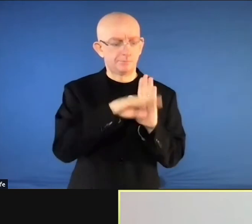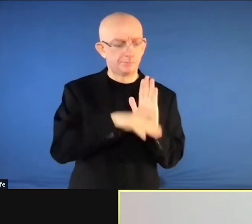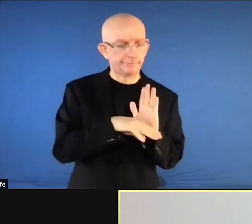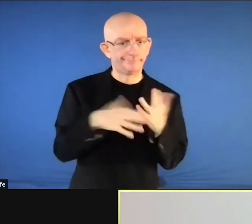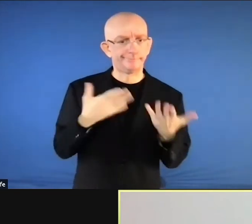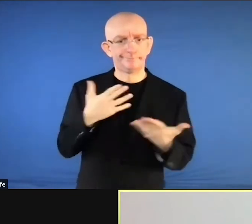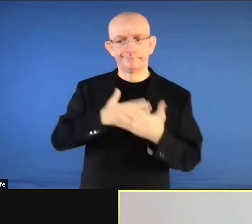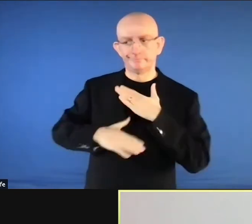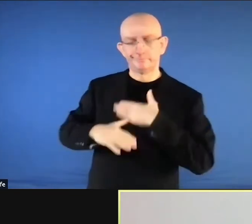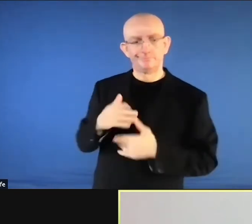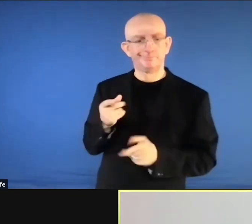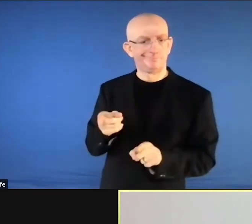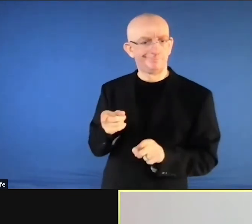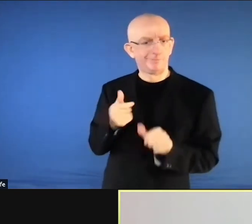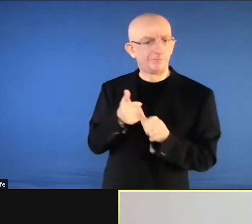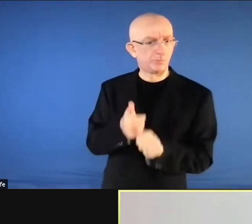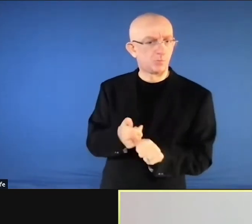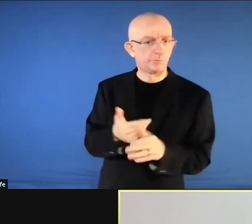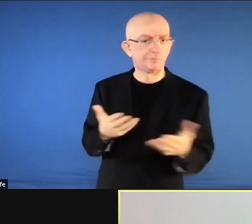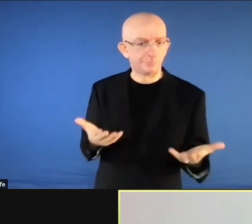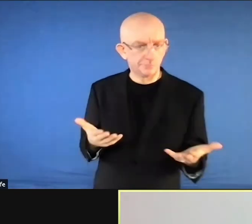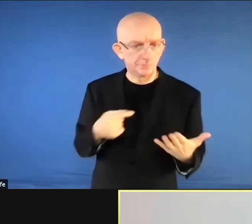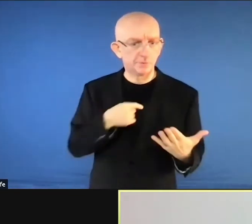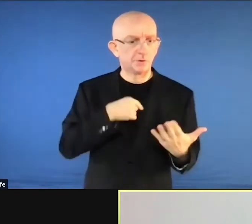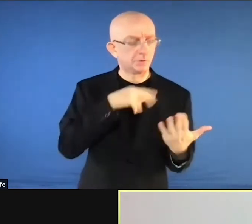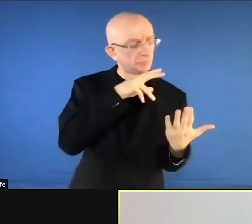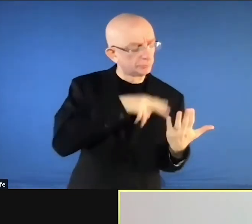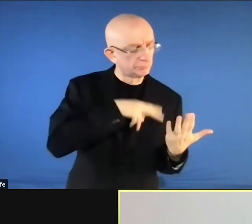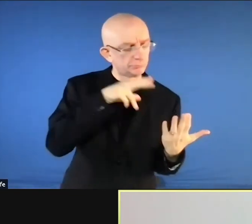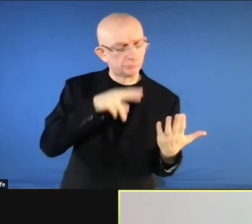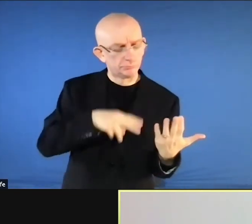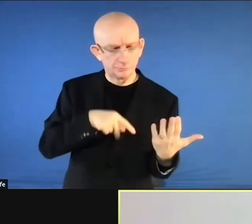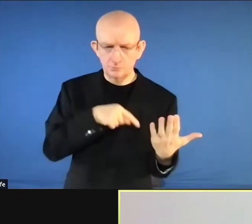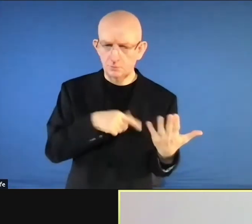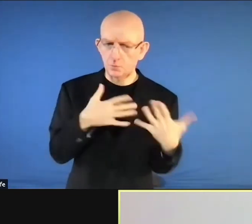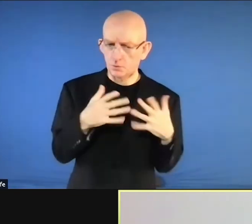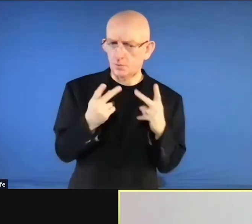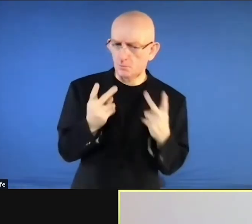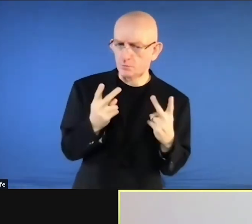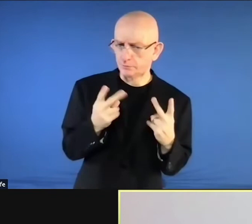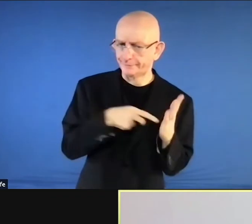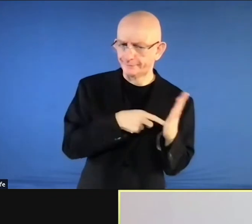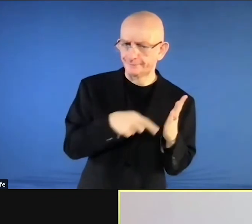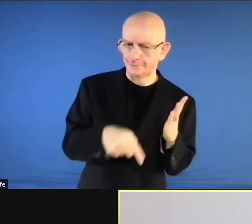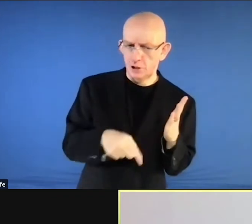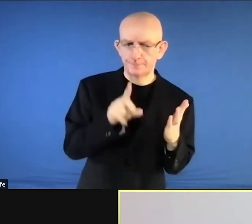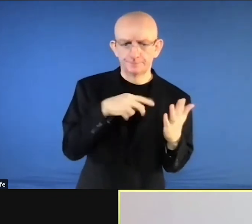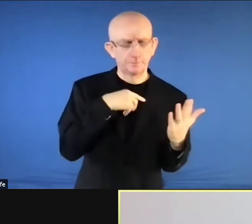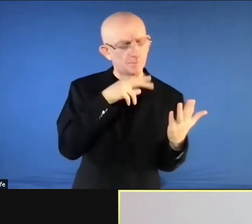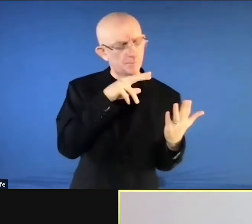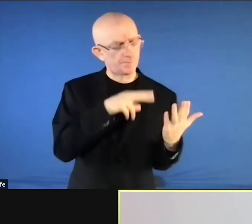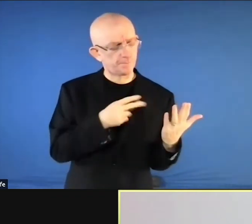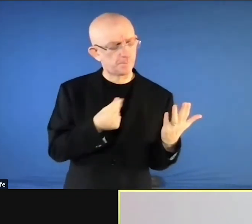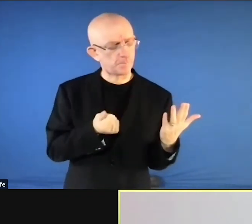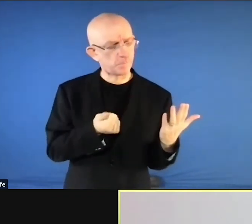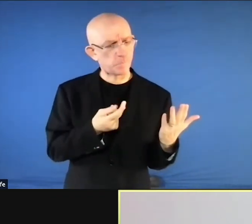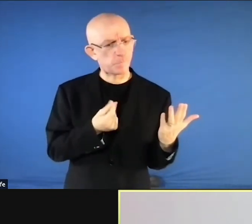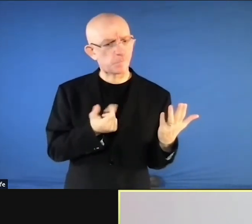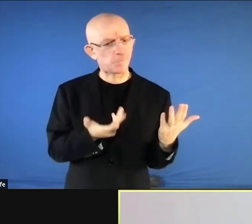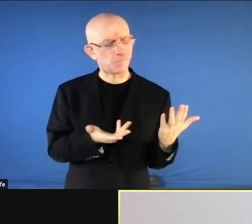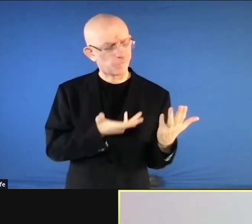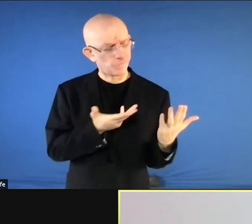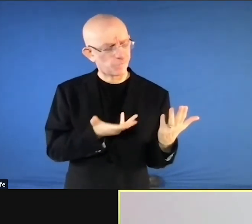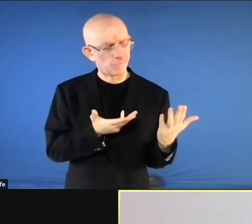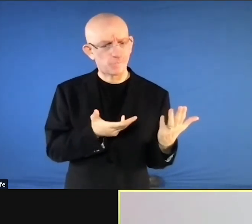I feel the human participation review forms where the York Research Ethics Board went through